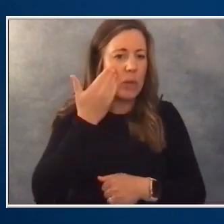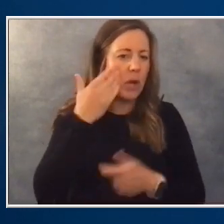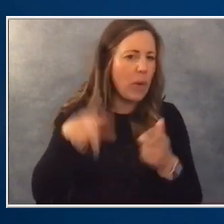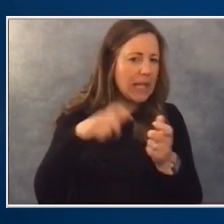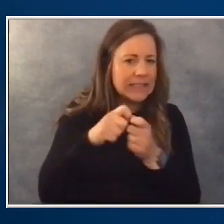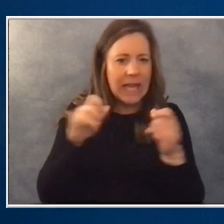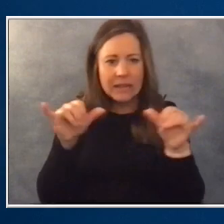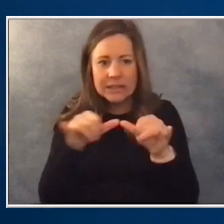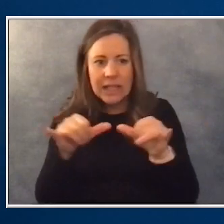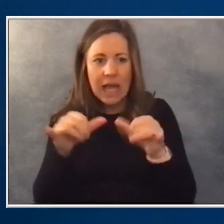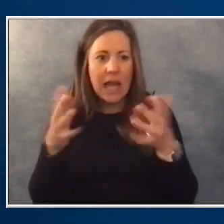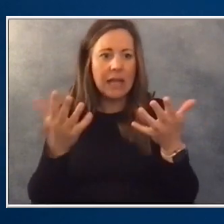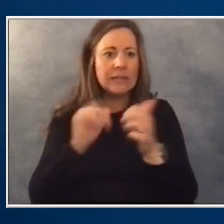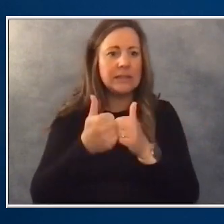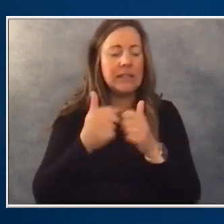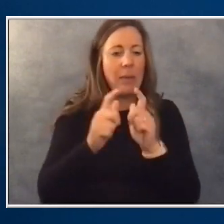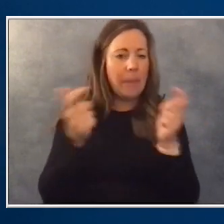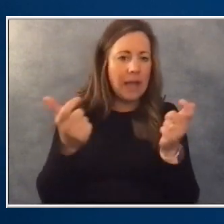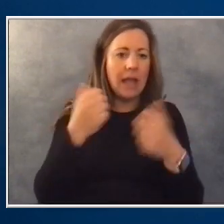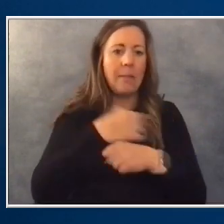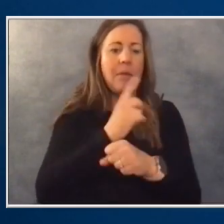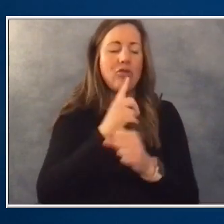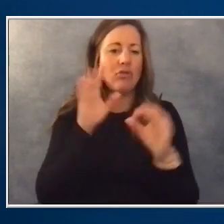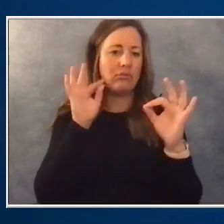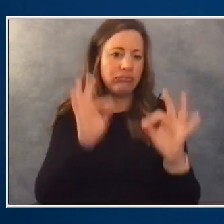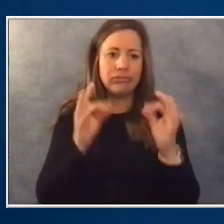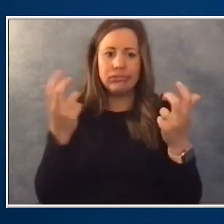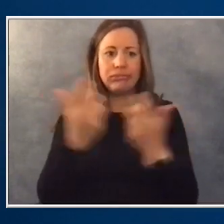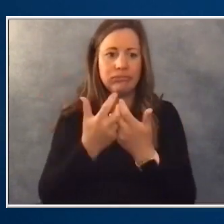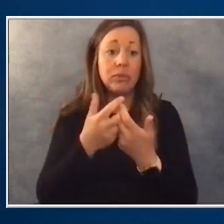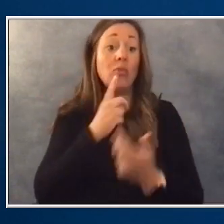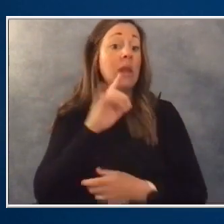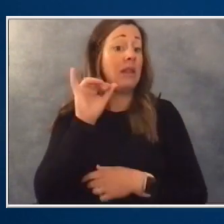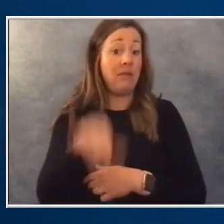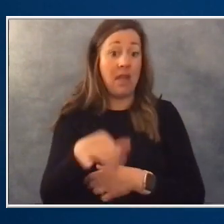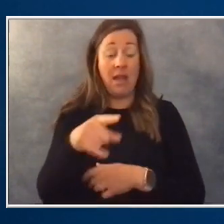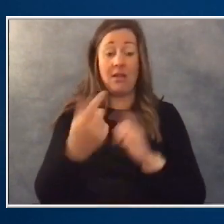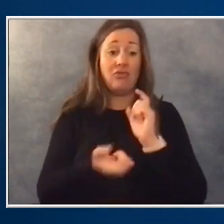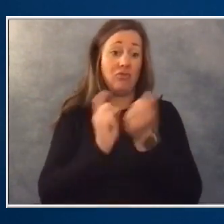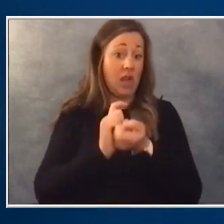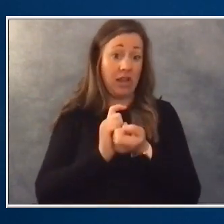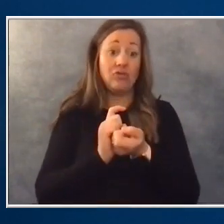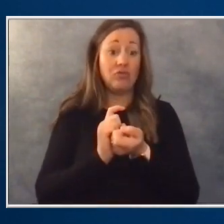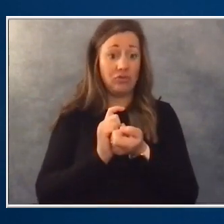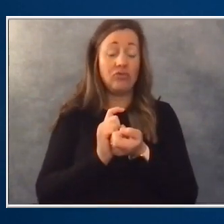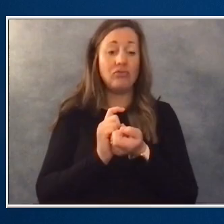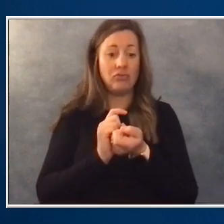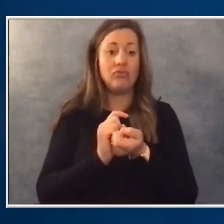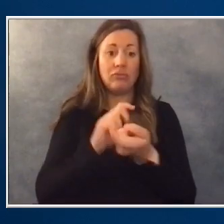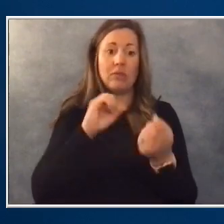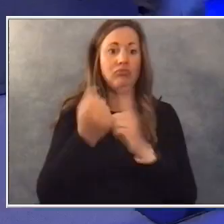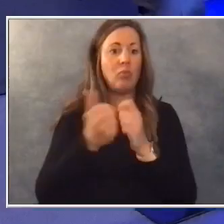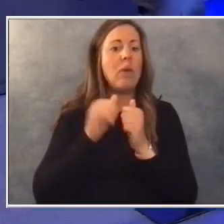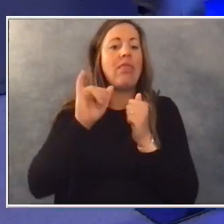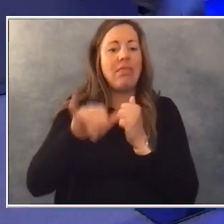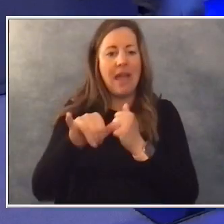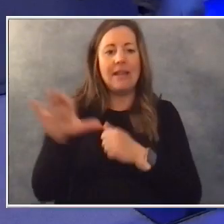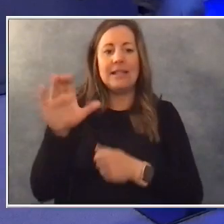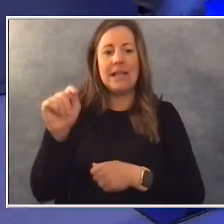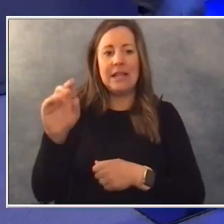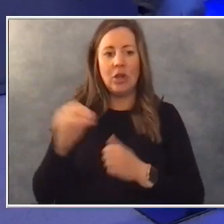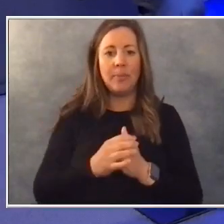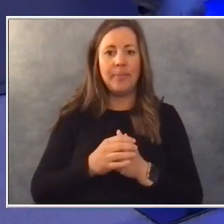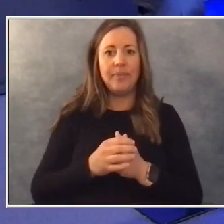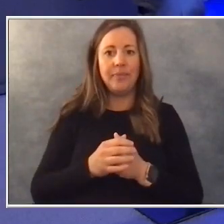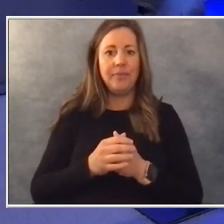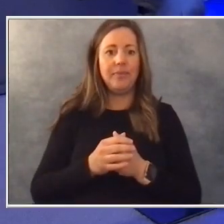stent, how to make it as optimal as we can. Those things have really changed the game on this kind of blockage. So Dr. Kennedy, a doctor